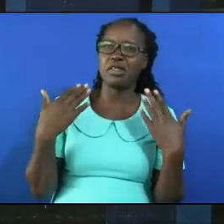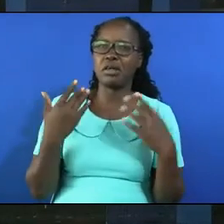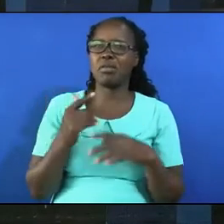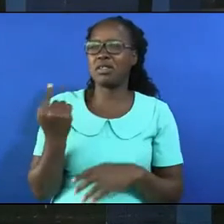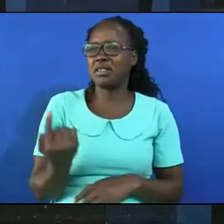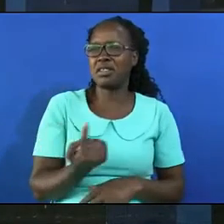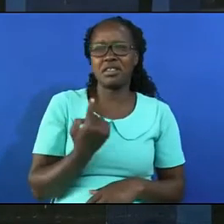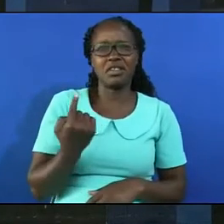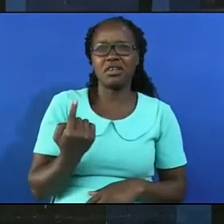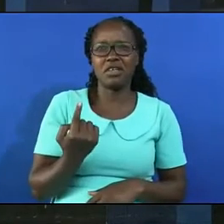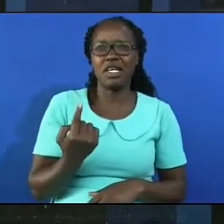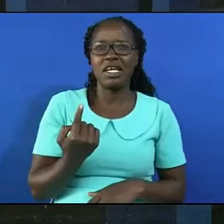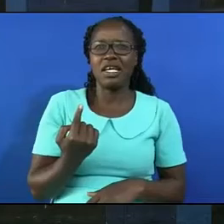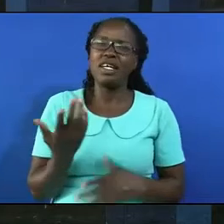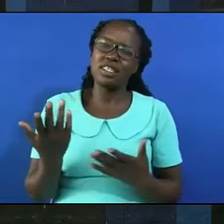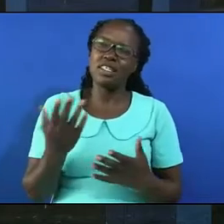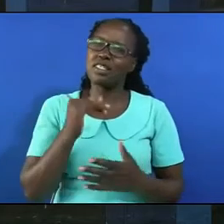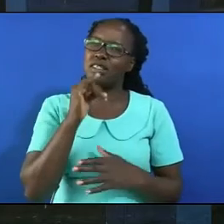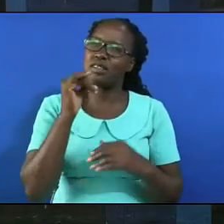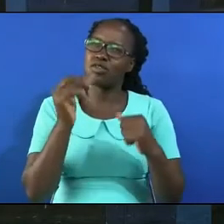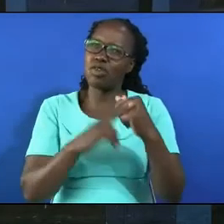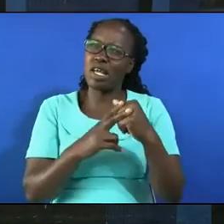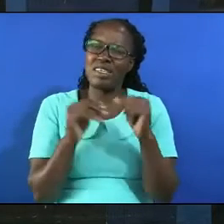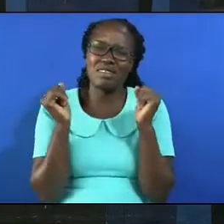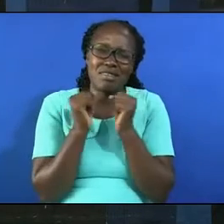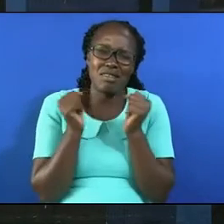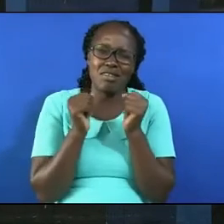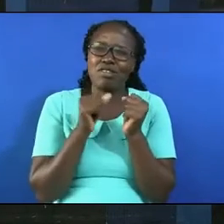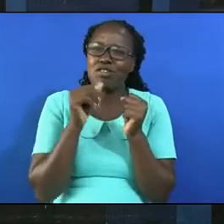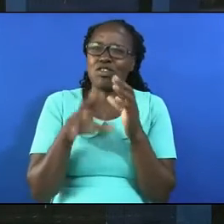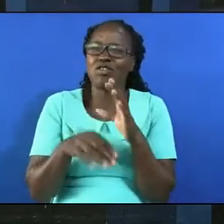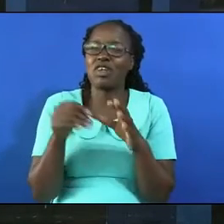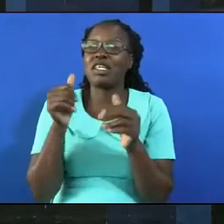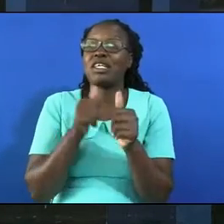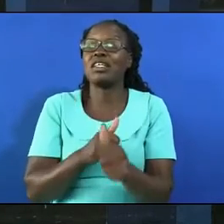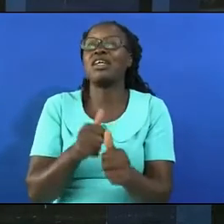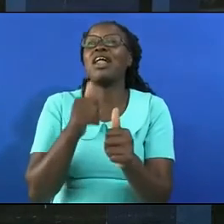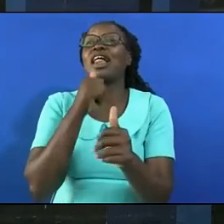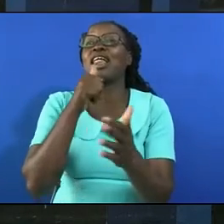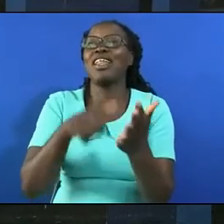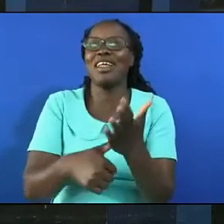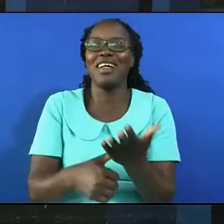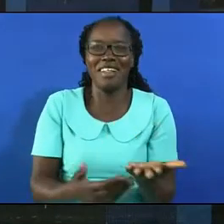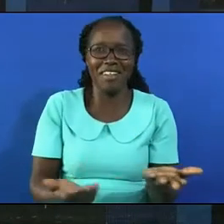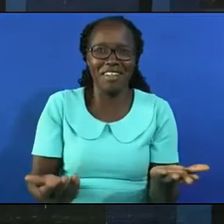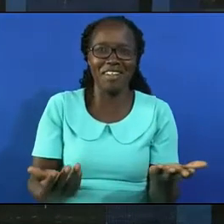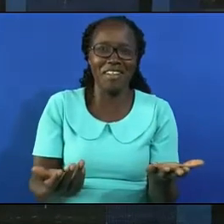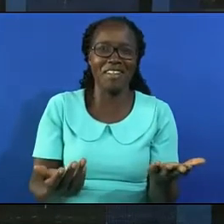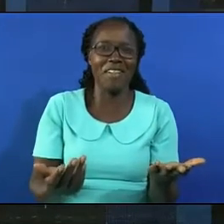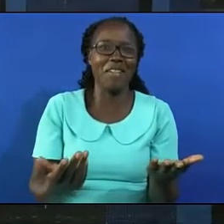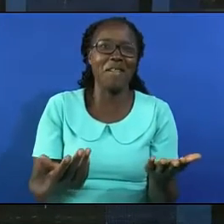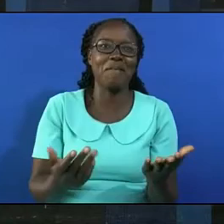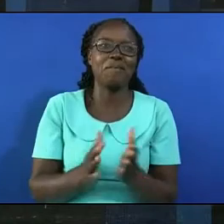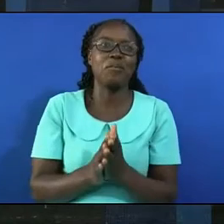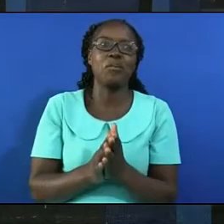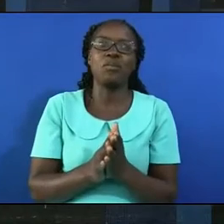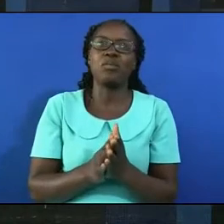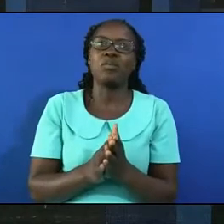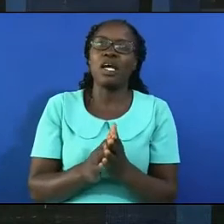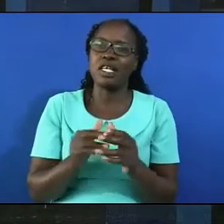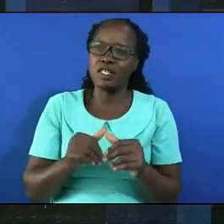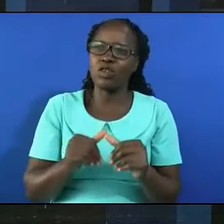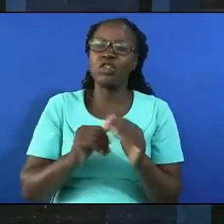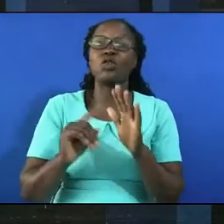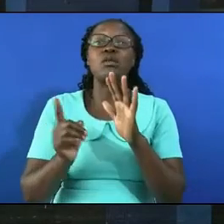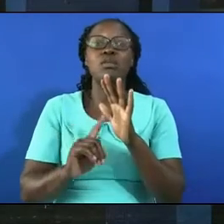very lonely. It is July and it's very cold. You don't find that in Apostle Paul. He just goes on with